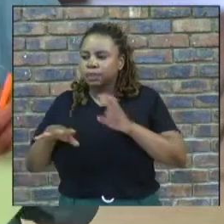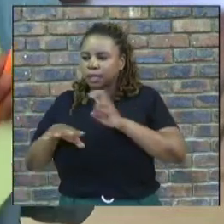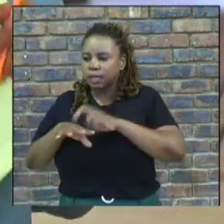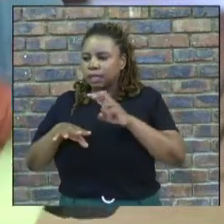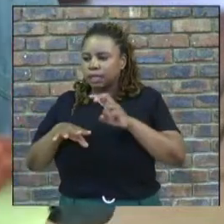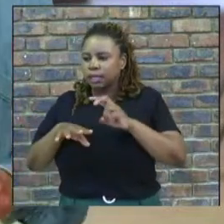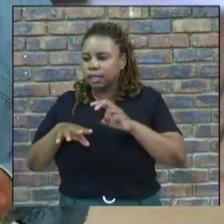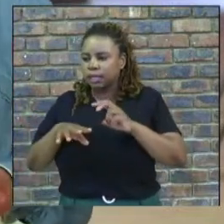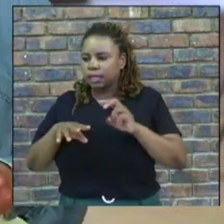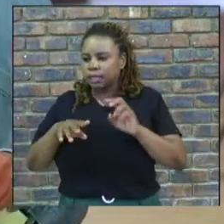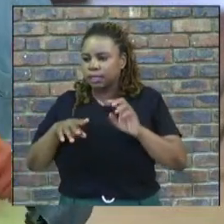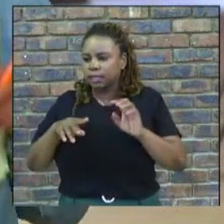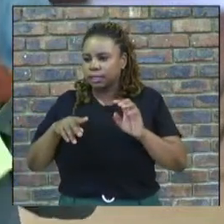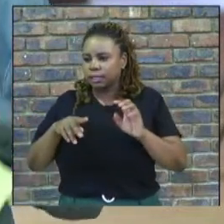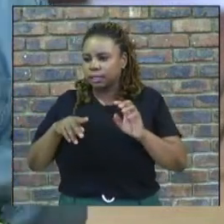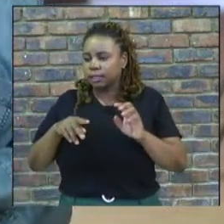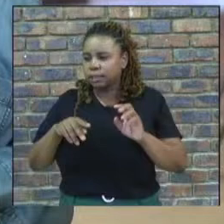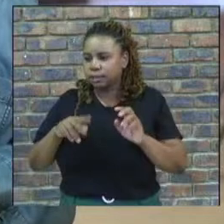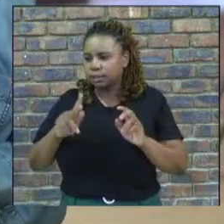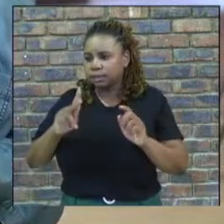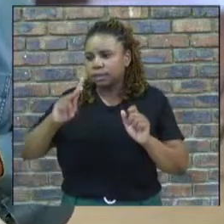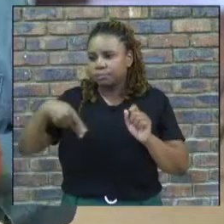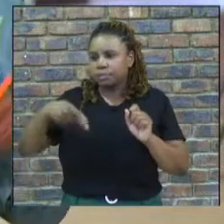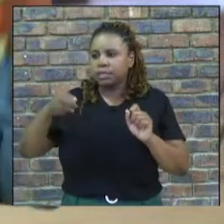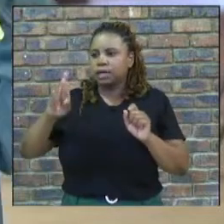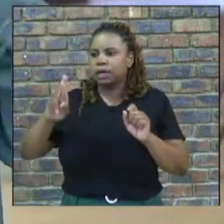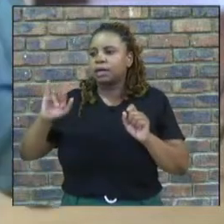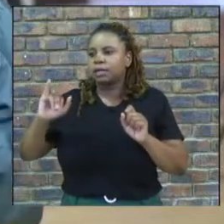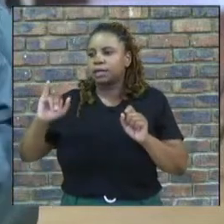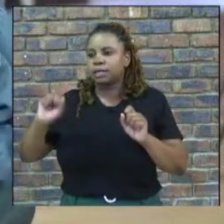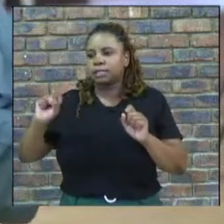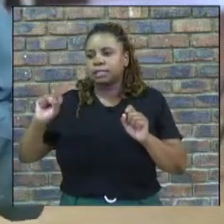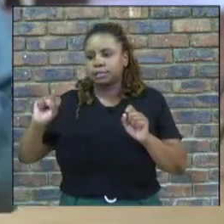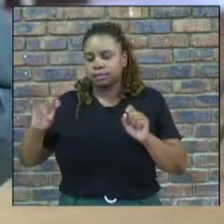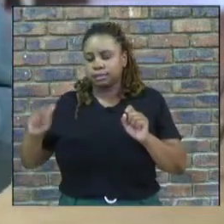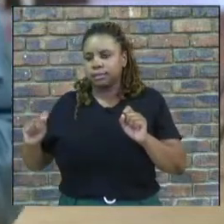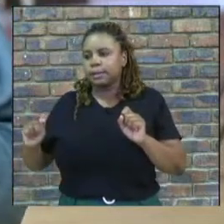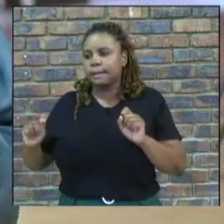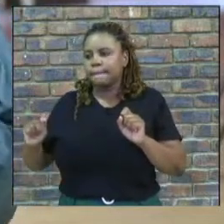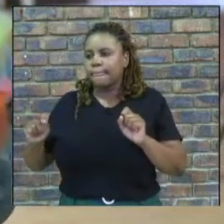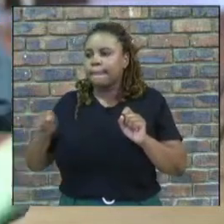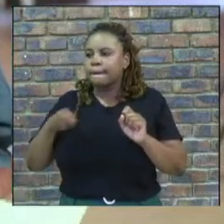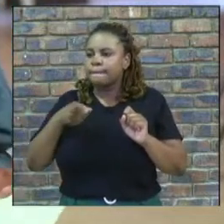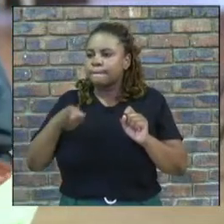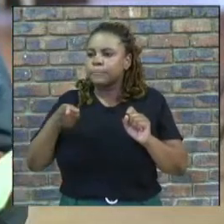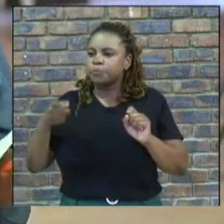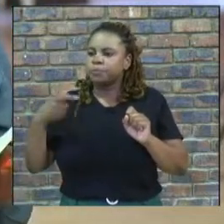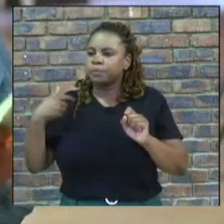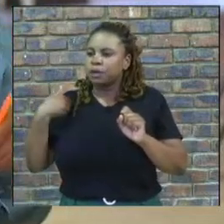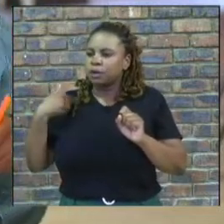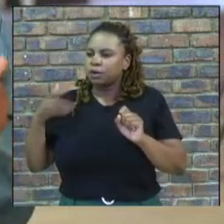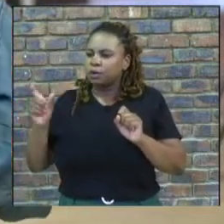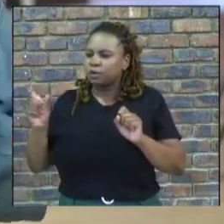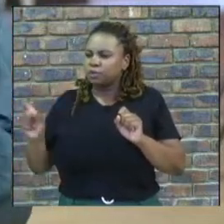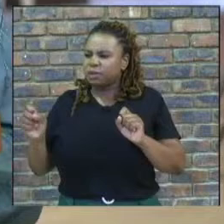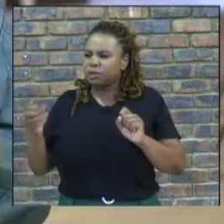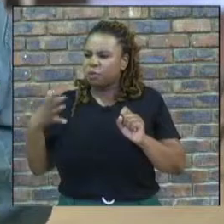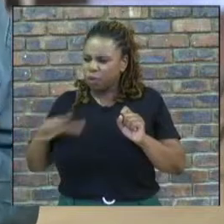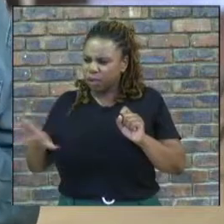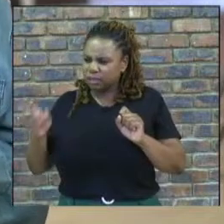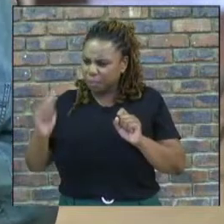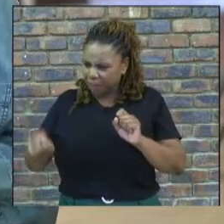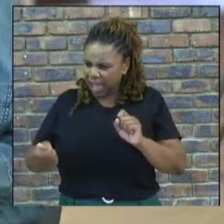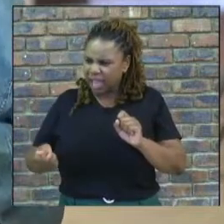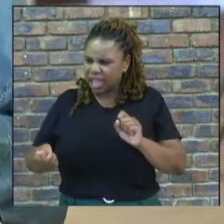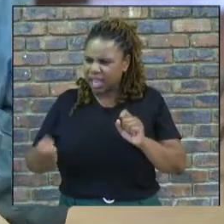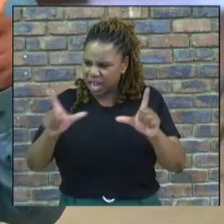ngiqale ngithi lapha ngiqalile bese ngihluleke. If kunomunye umuntu ofuna uthenga ipermit yami kuyakhonakala na or sisebenzisane